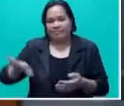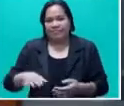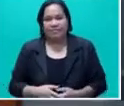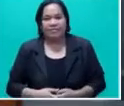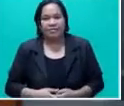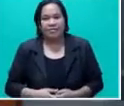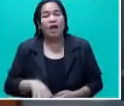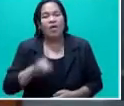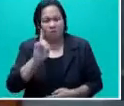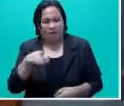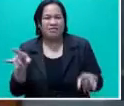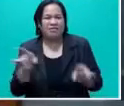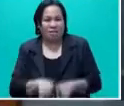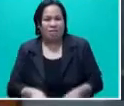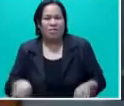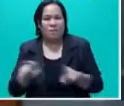Speaker.